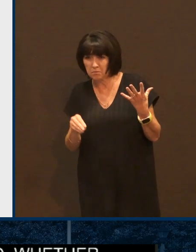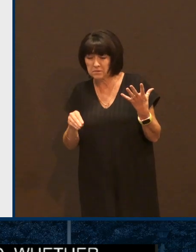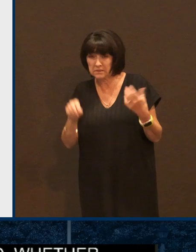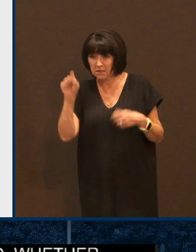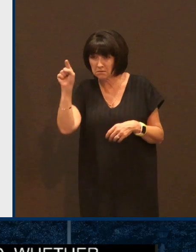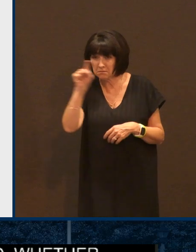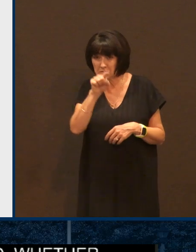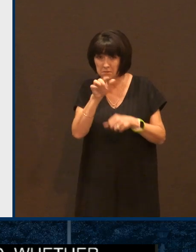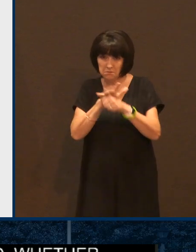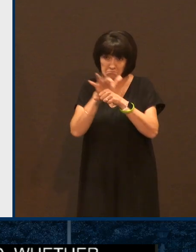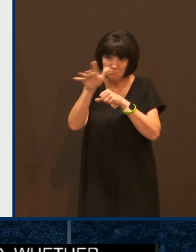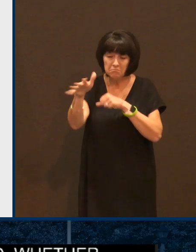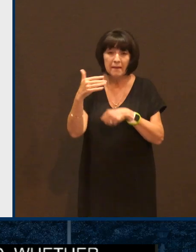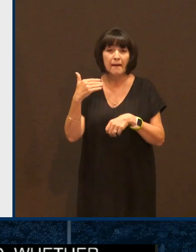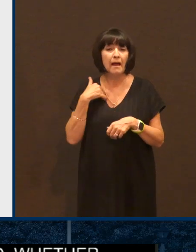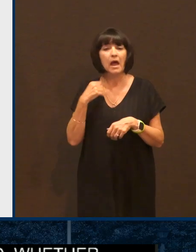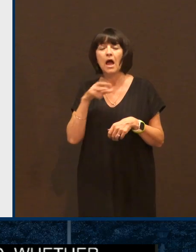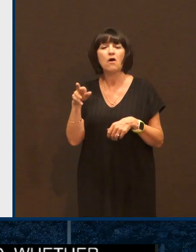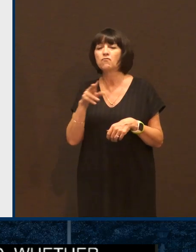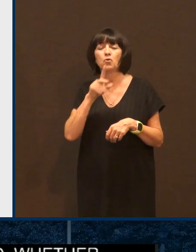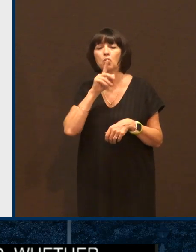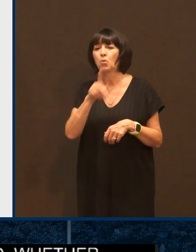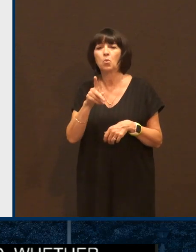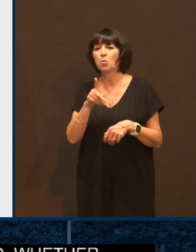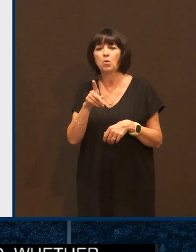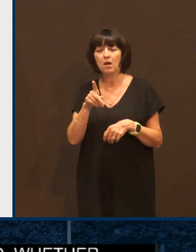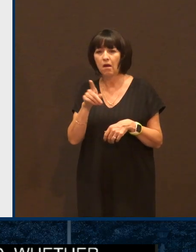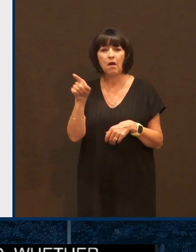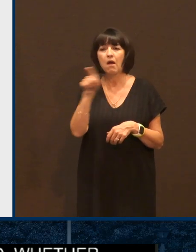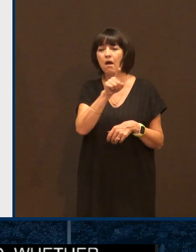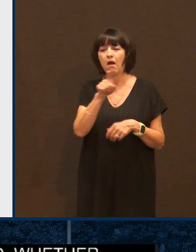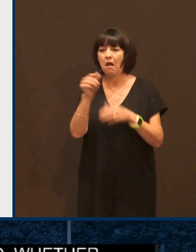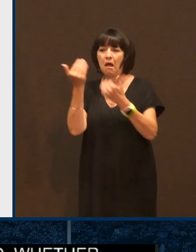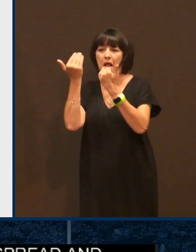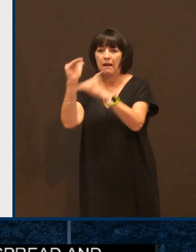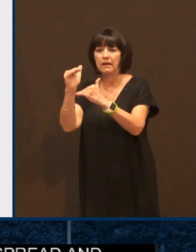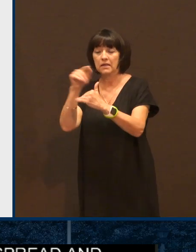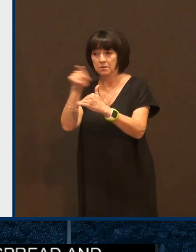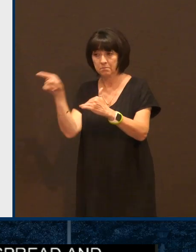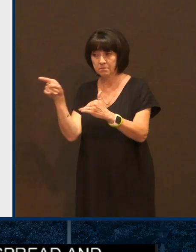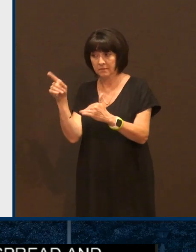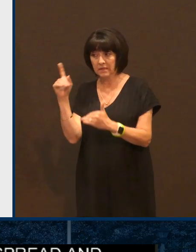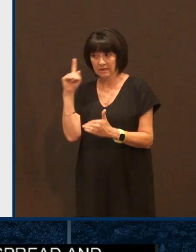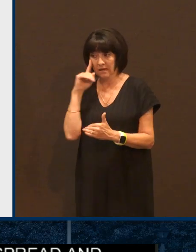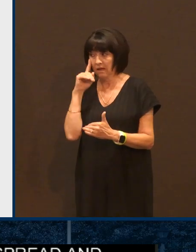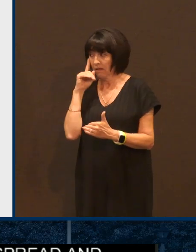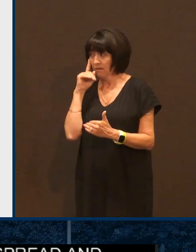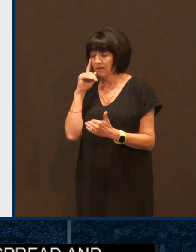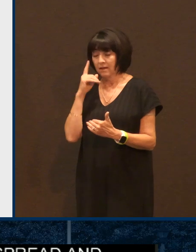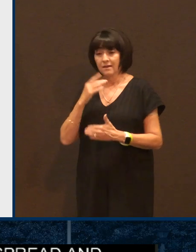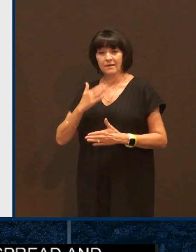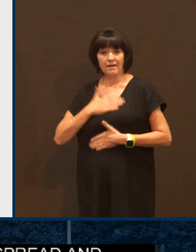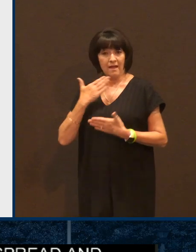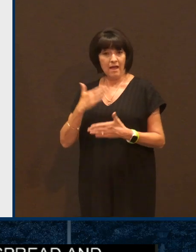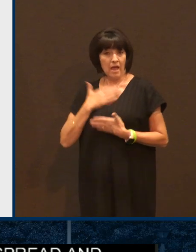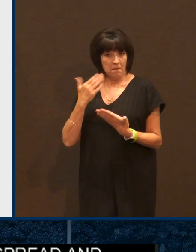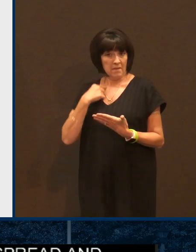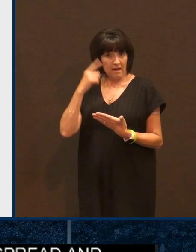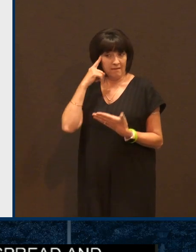they're active. You'll have an opportunity to do it now at your local pharmacy, hopefully tomorrow. We'll touch on